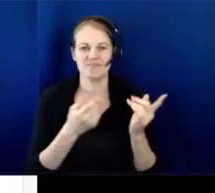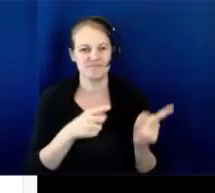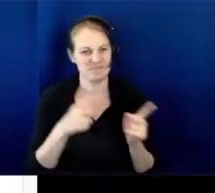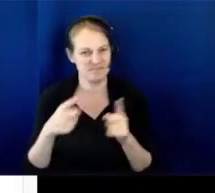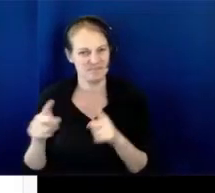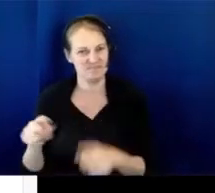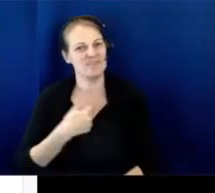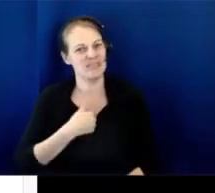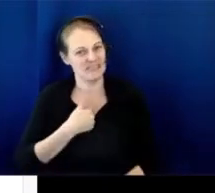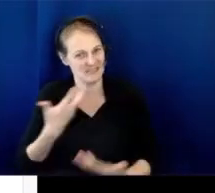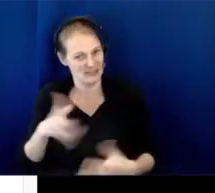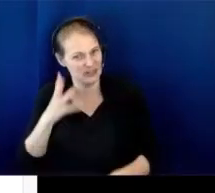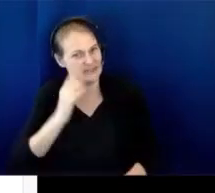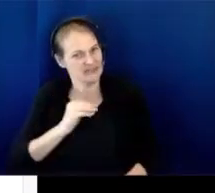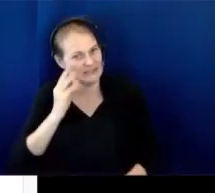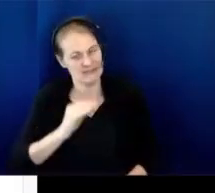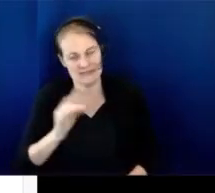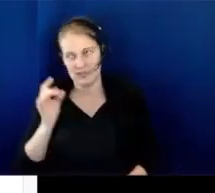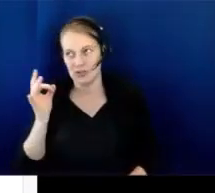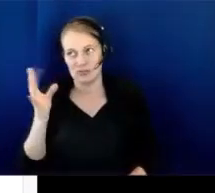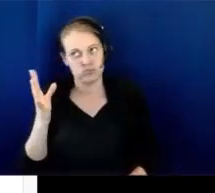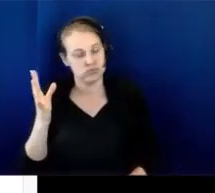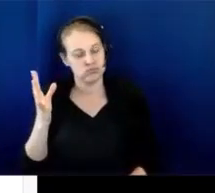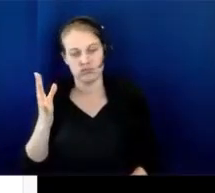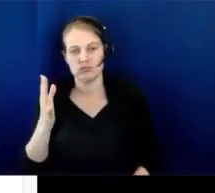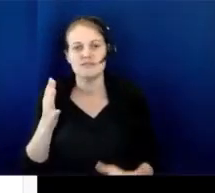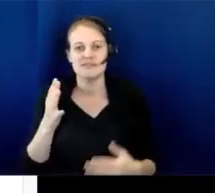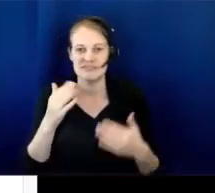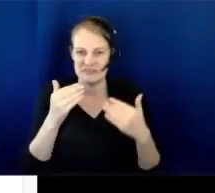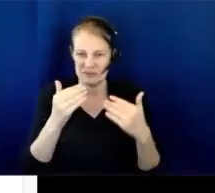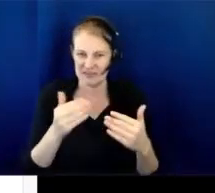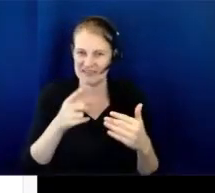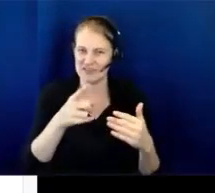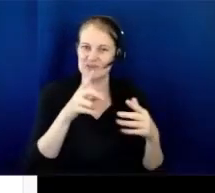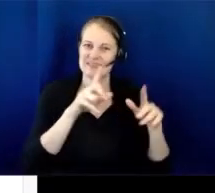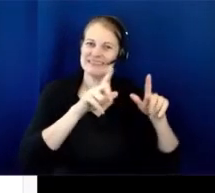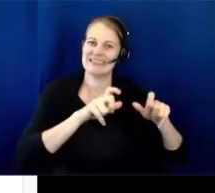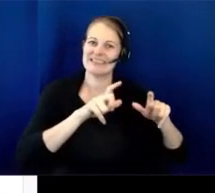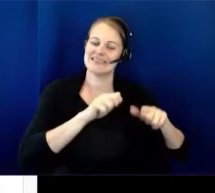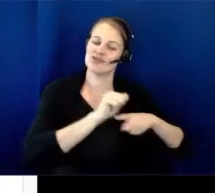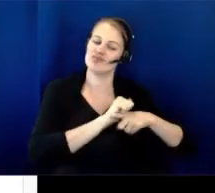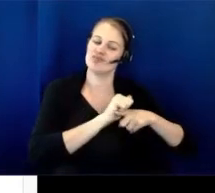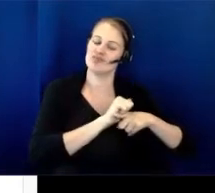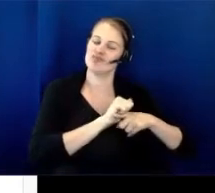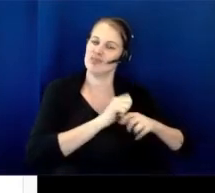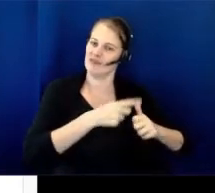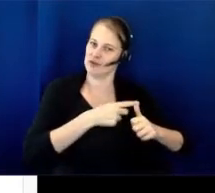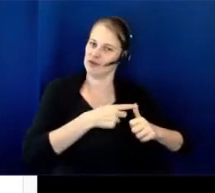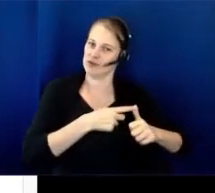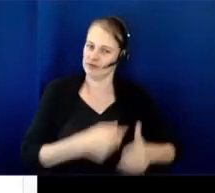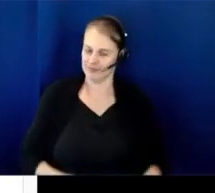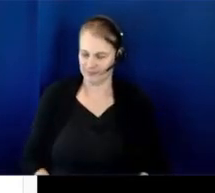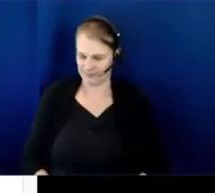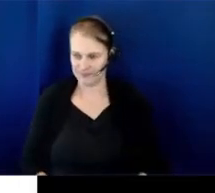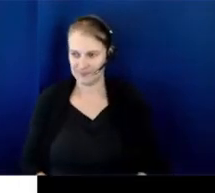myself. Hopefully I can save you some pain as you go through that process.